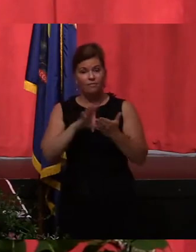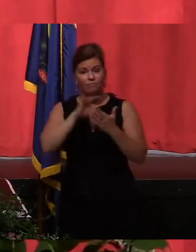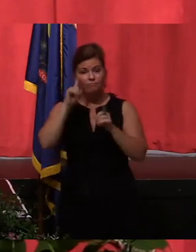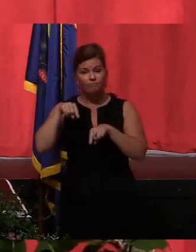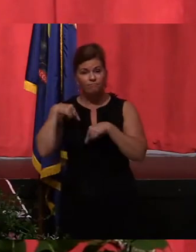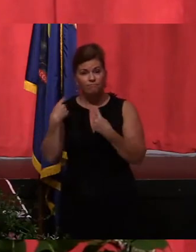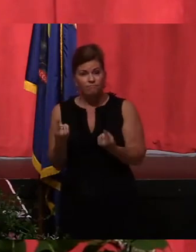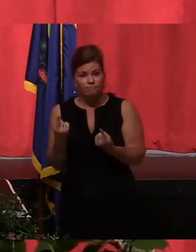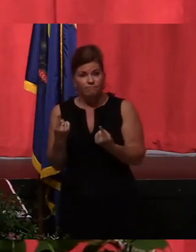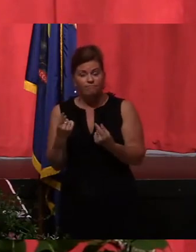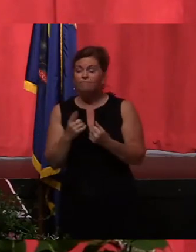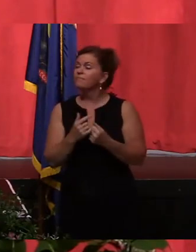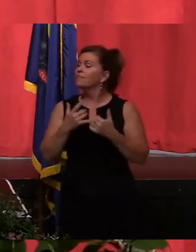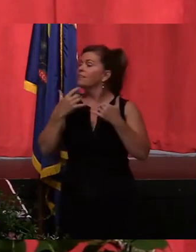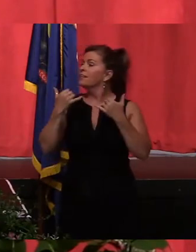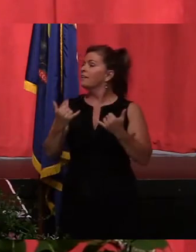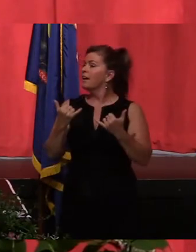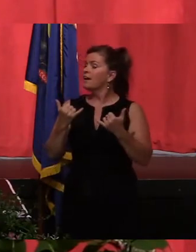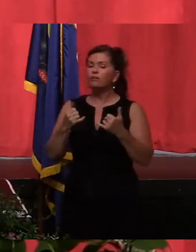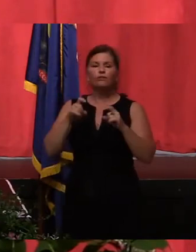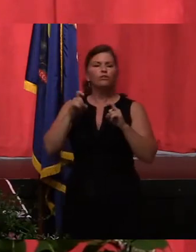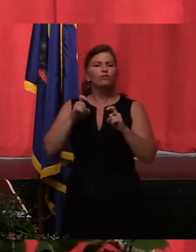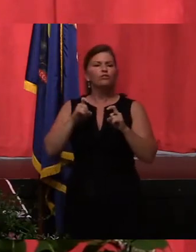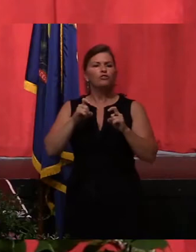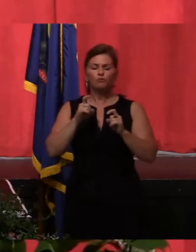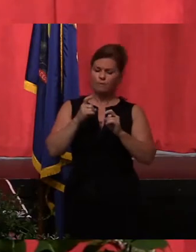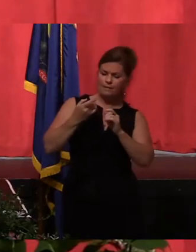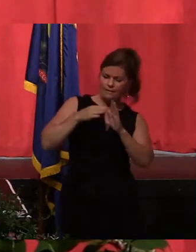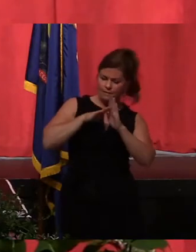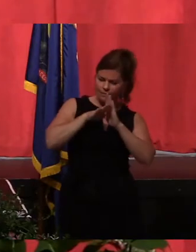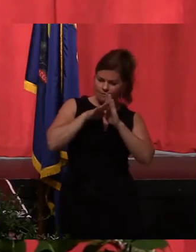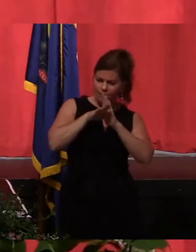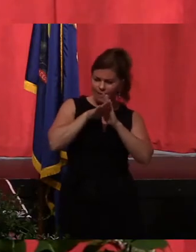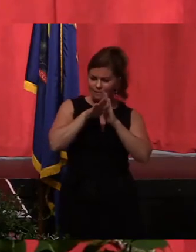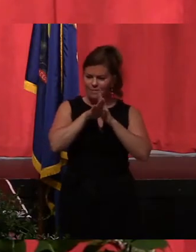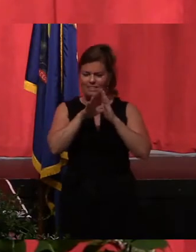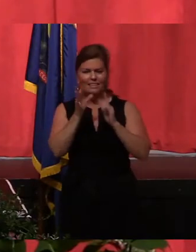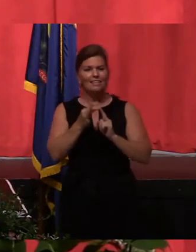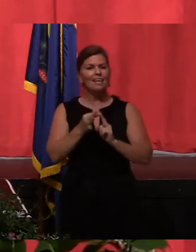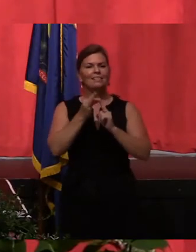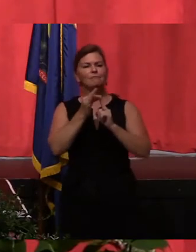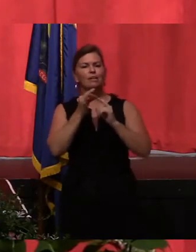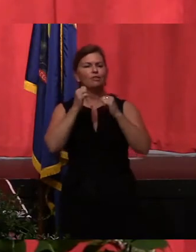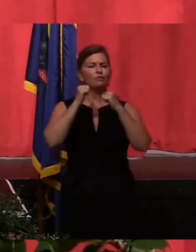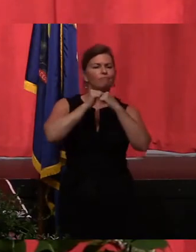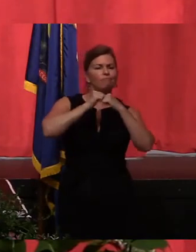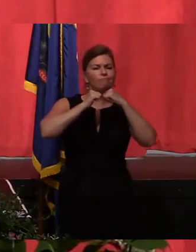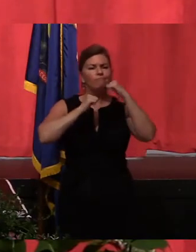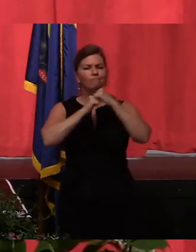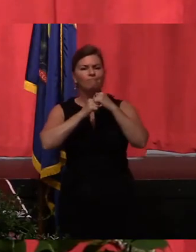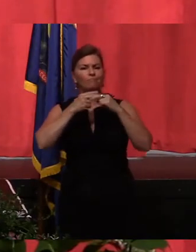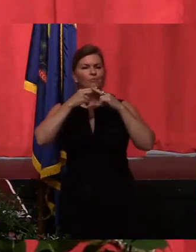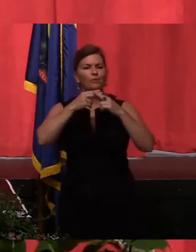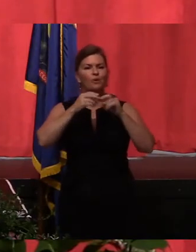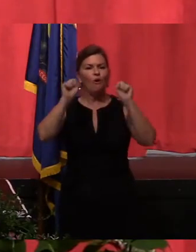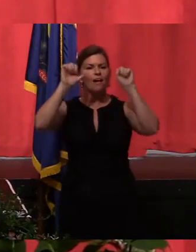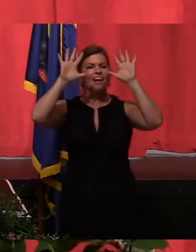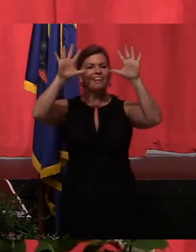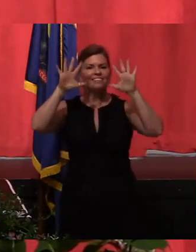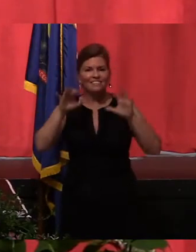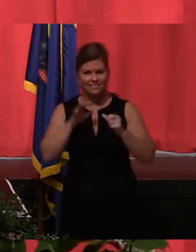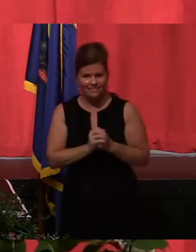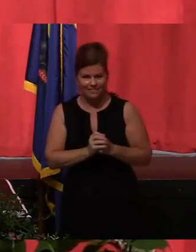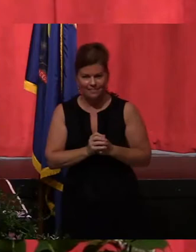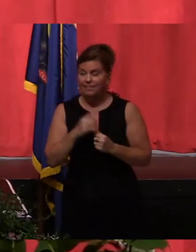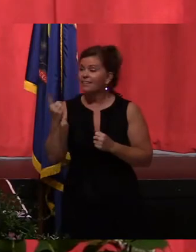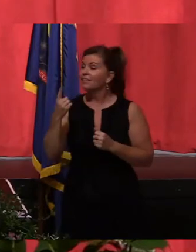U-32 should now be forged into that special compound we call excellence. Someone once said,